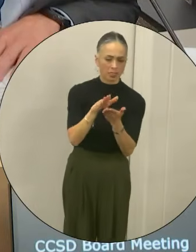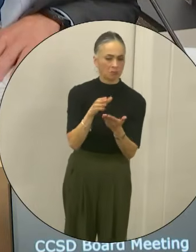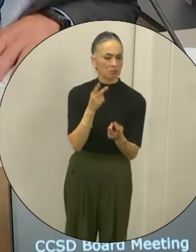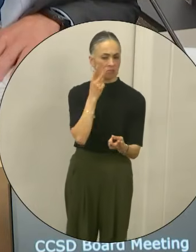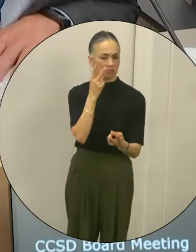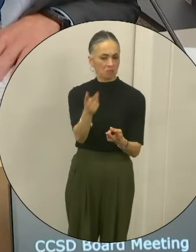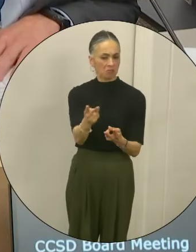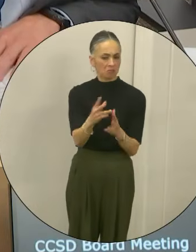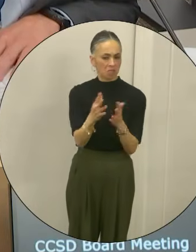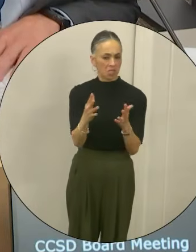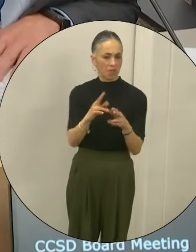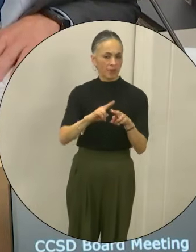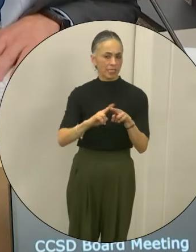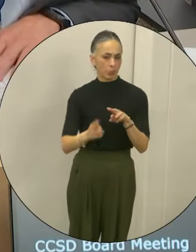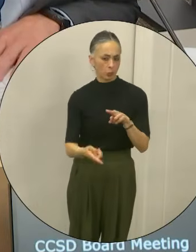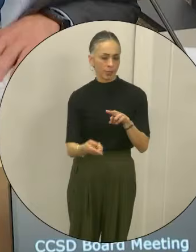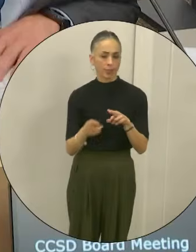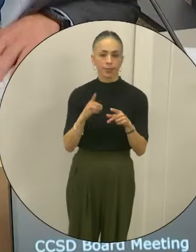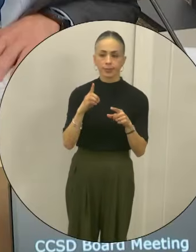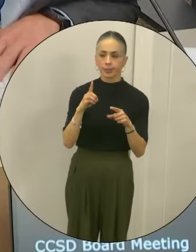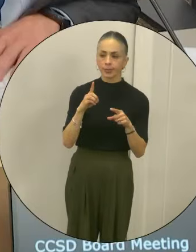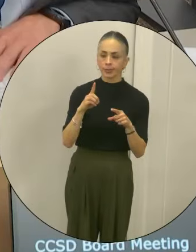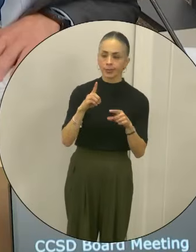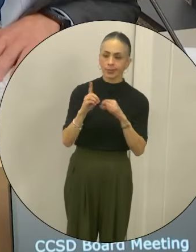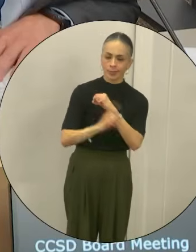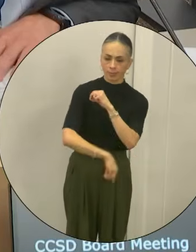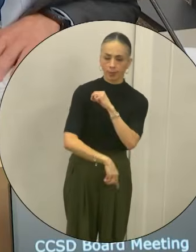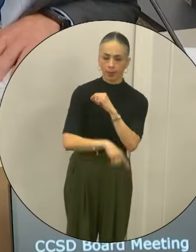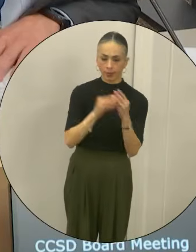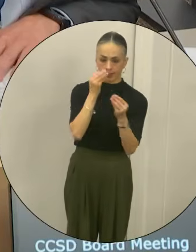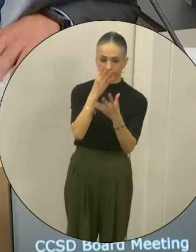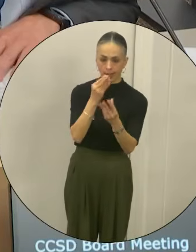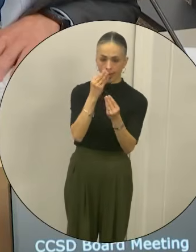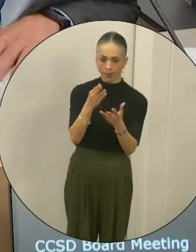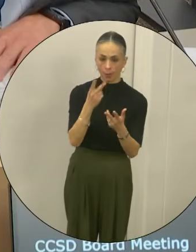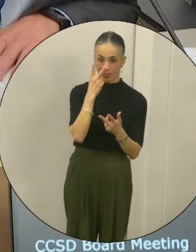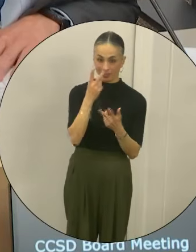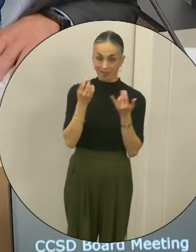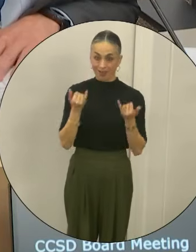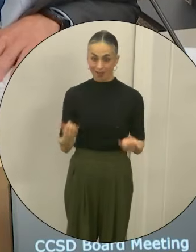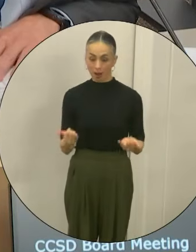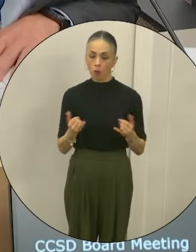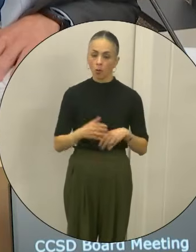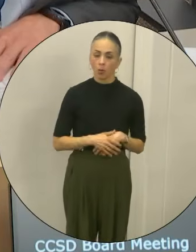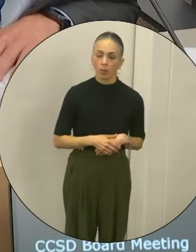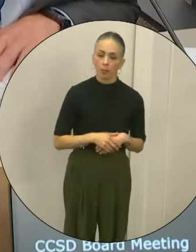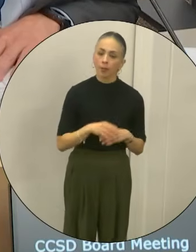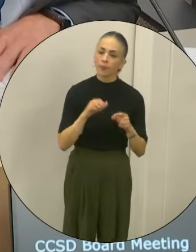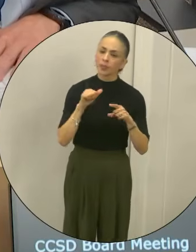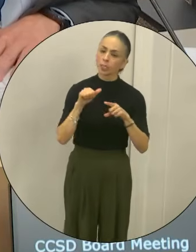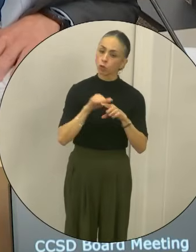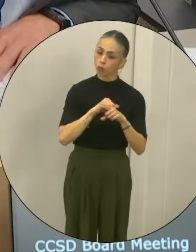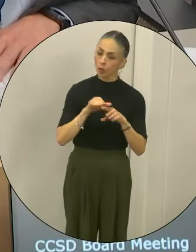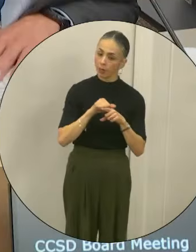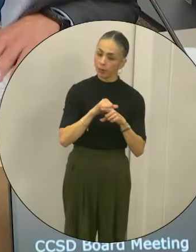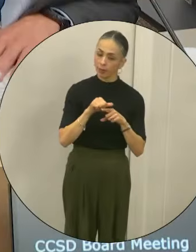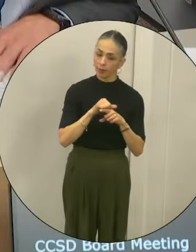of a decrease in our discipline data that we're seeing now. So a lot of the training went to